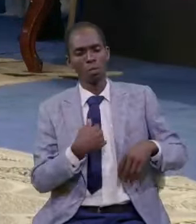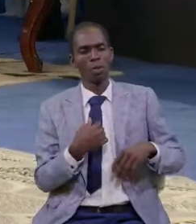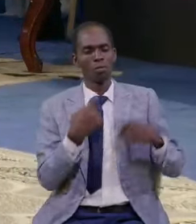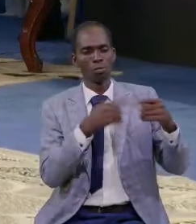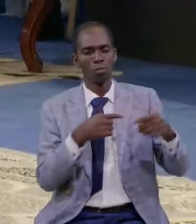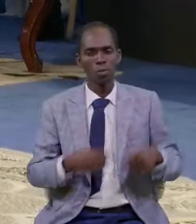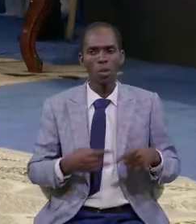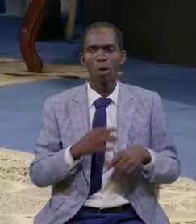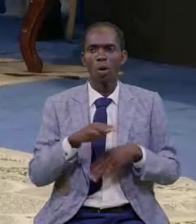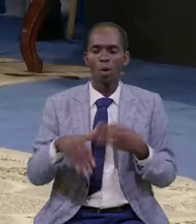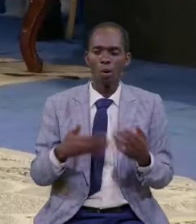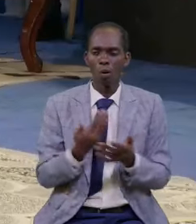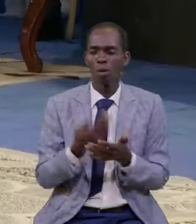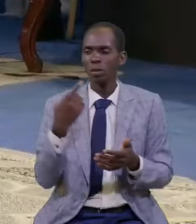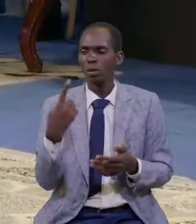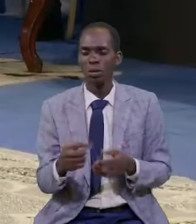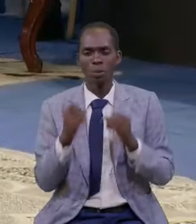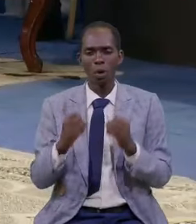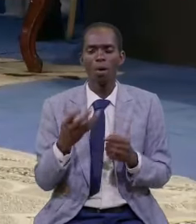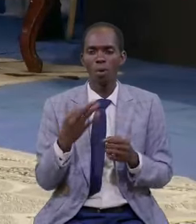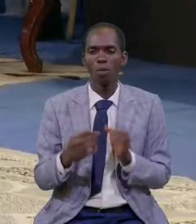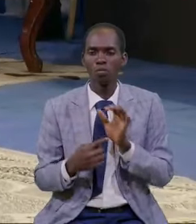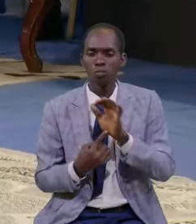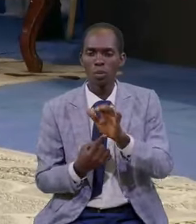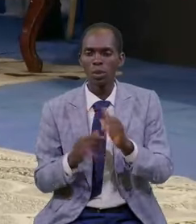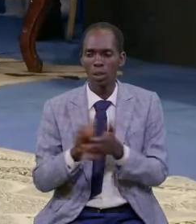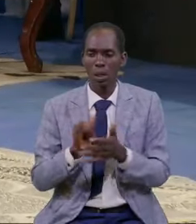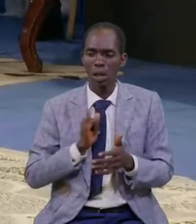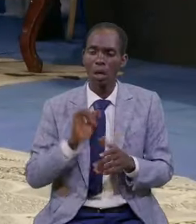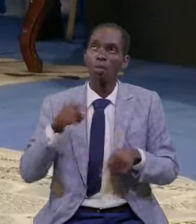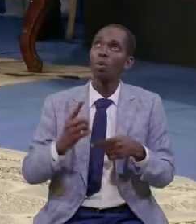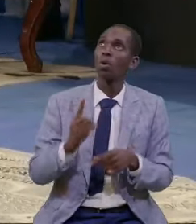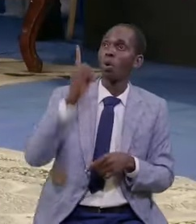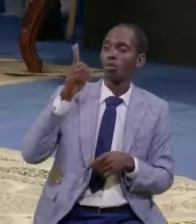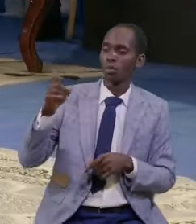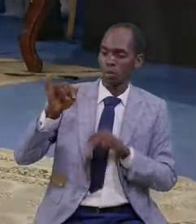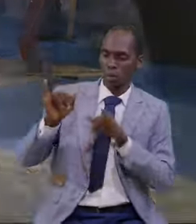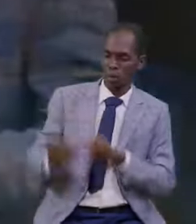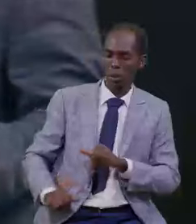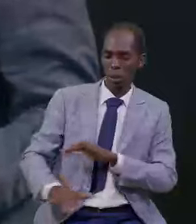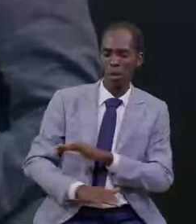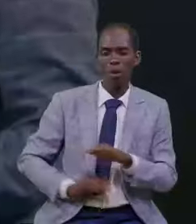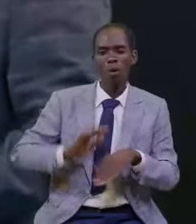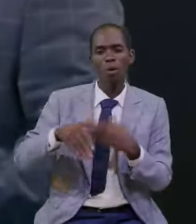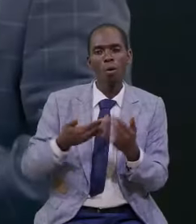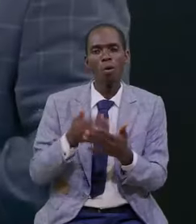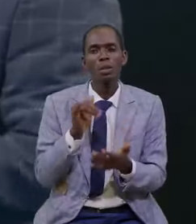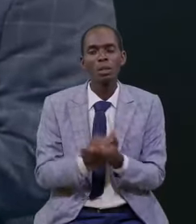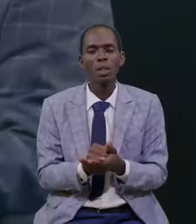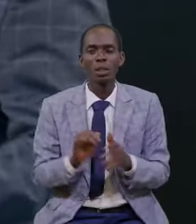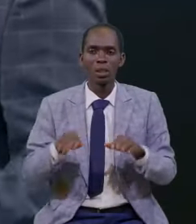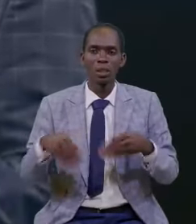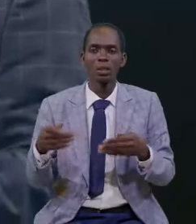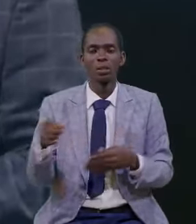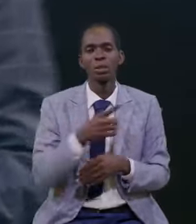the mountain and I want you to remain in the valley, all that give them the thirst. We're not totally like Jesus